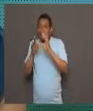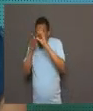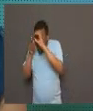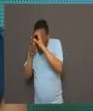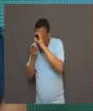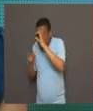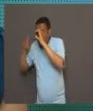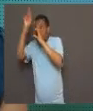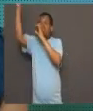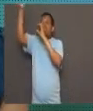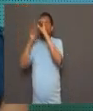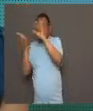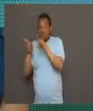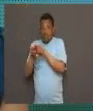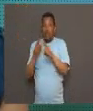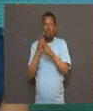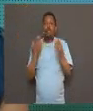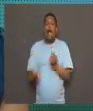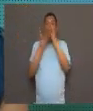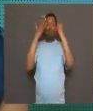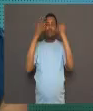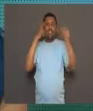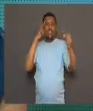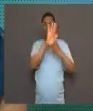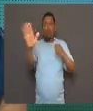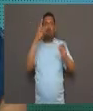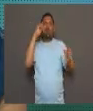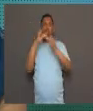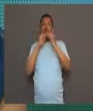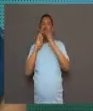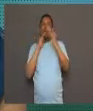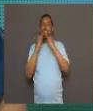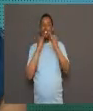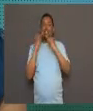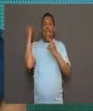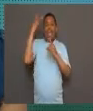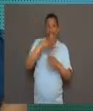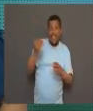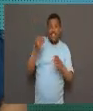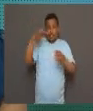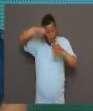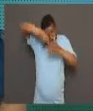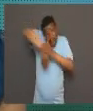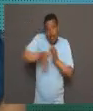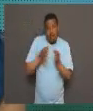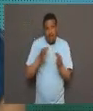surveyors to help them to remember information and